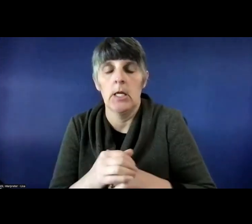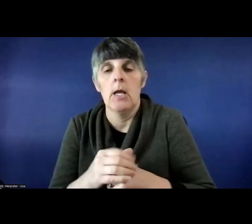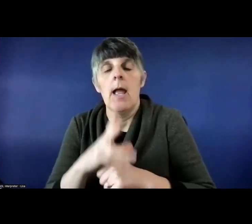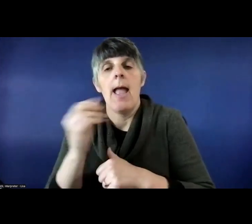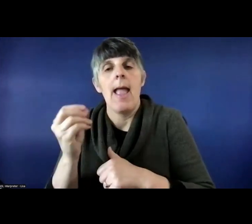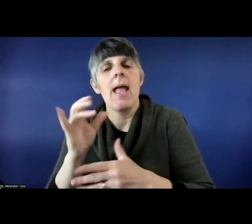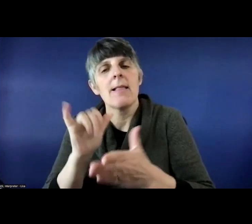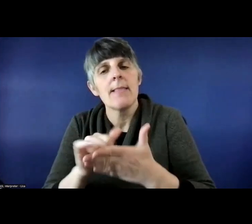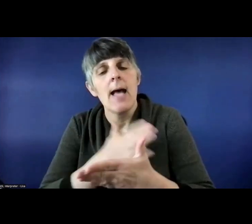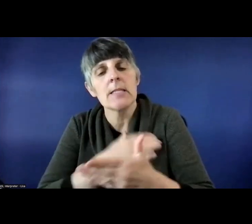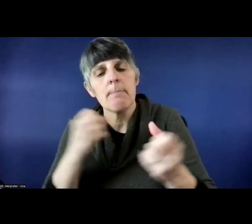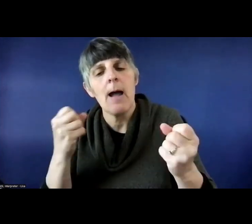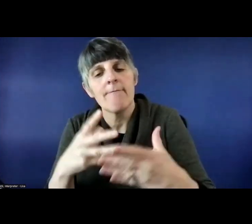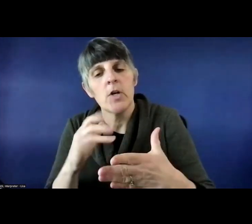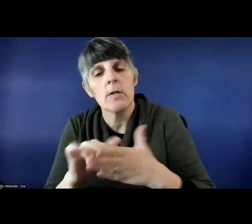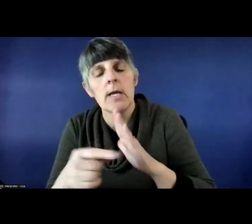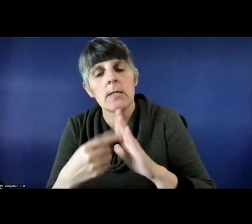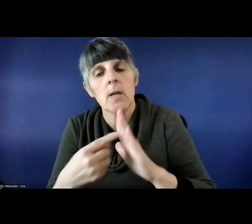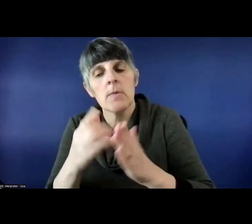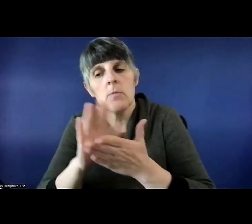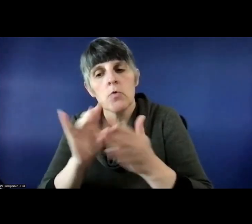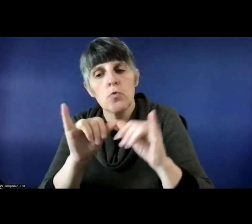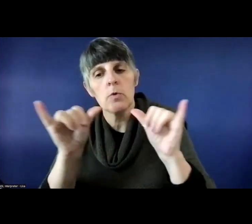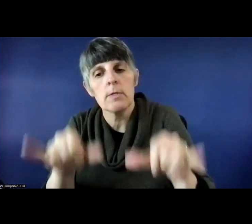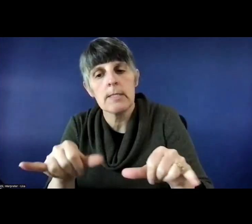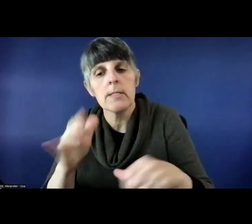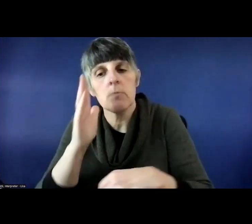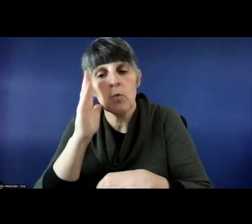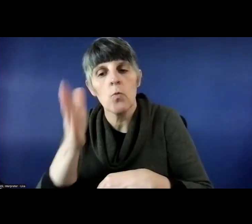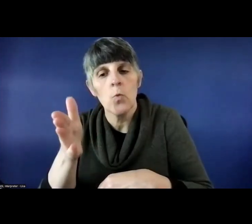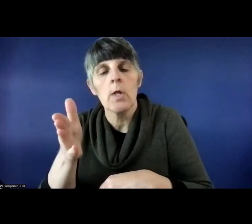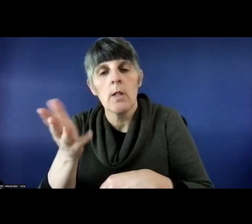And that's my fear, is that sometimes school systems will,